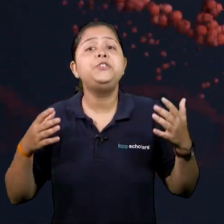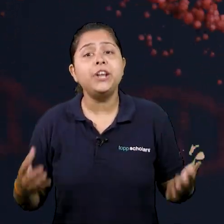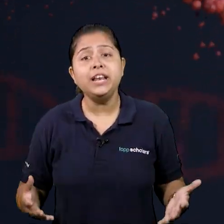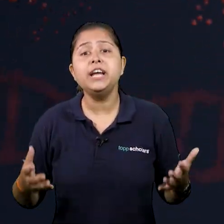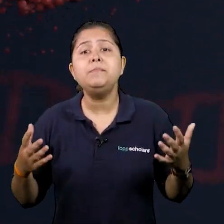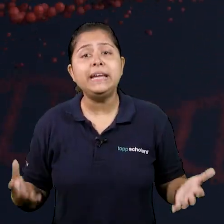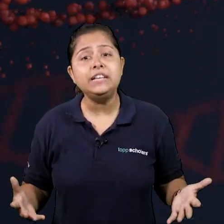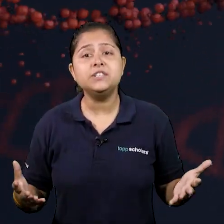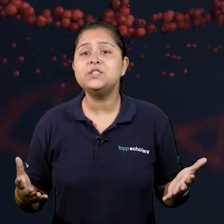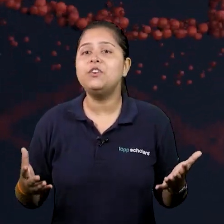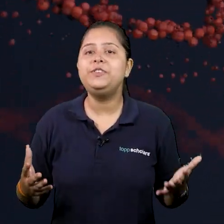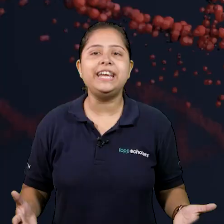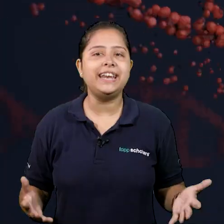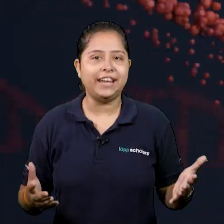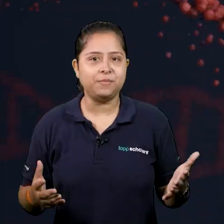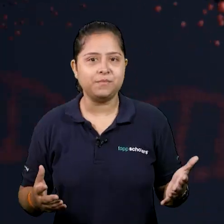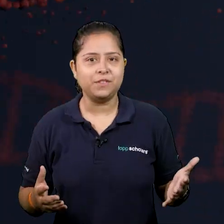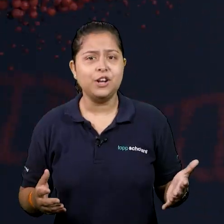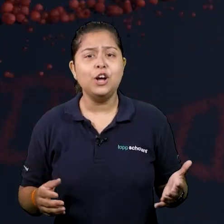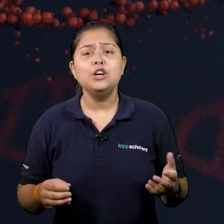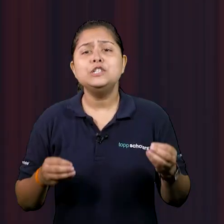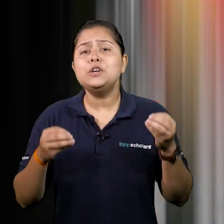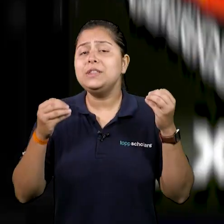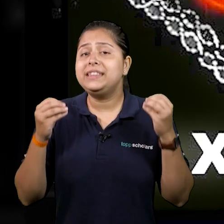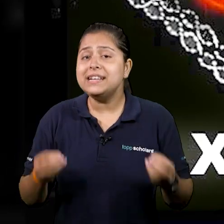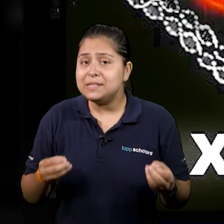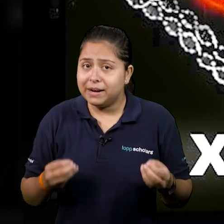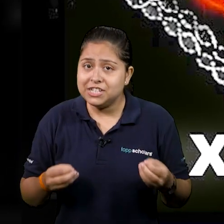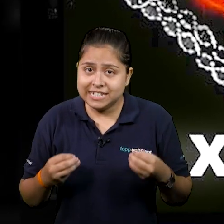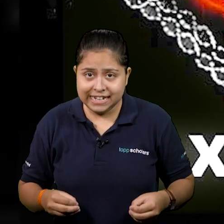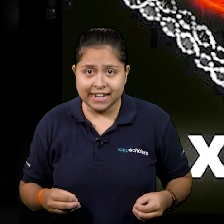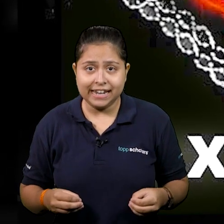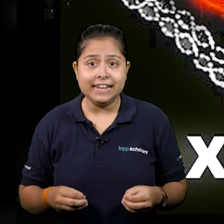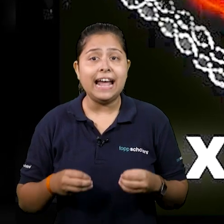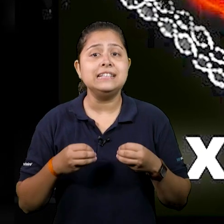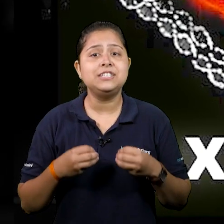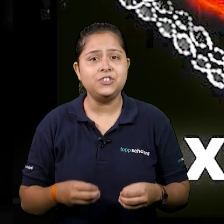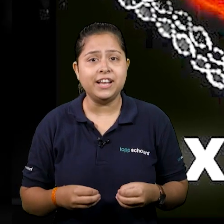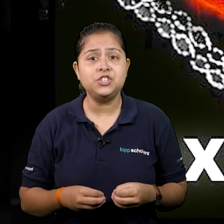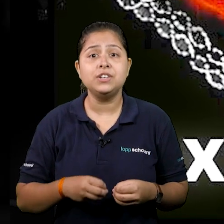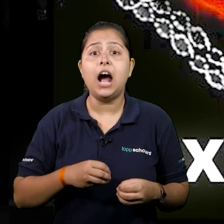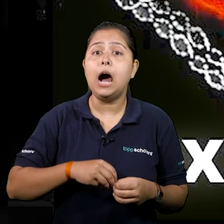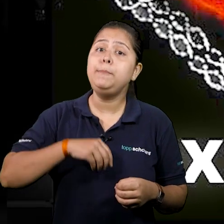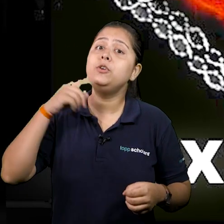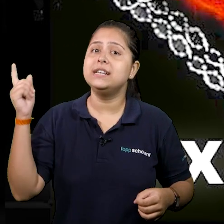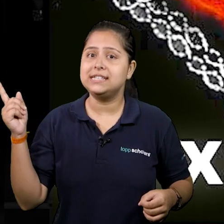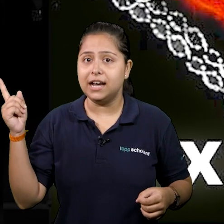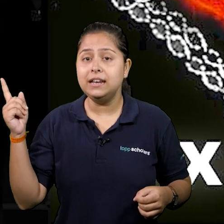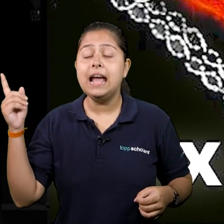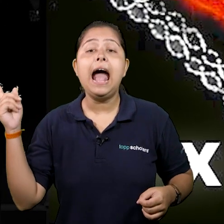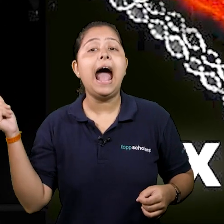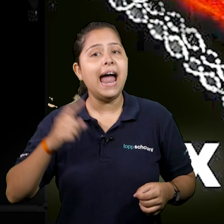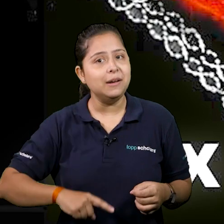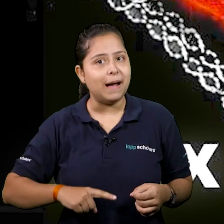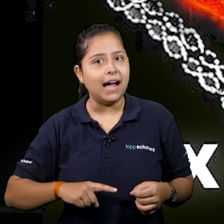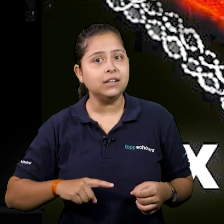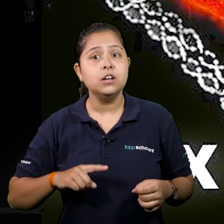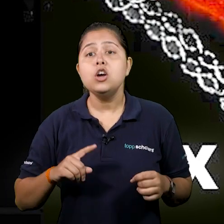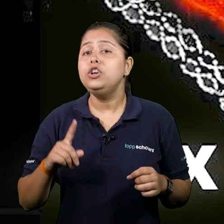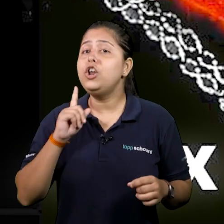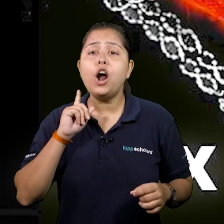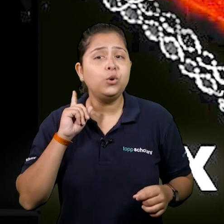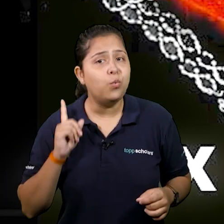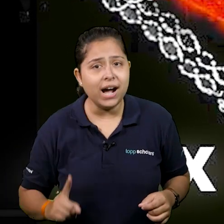100 trillion meters of DNA. So this much DNA can stretch up to the sun and